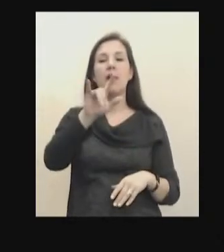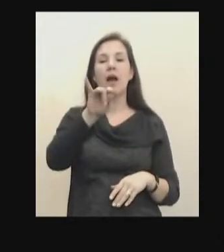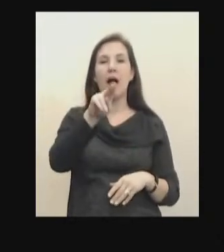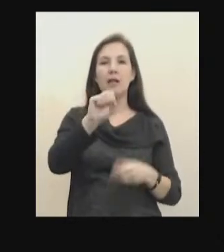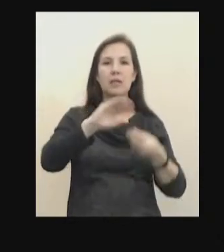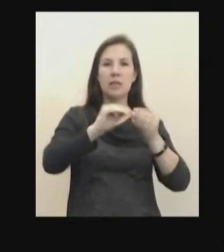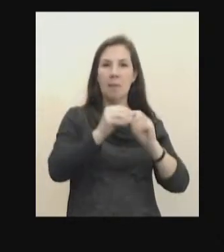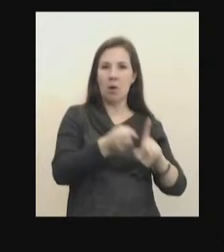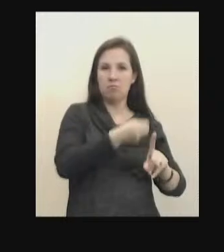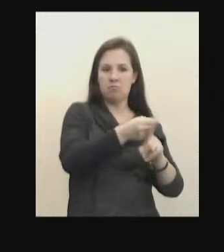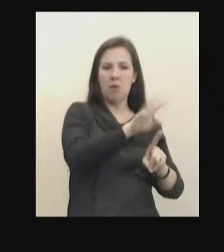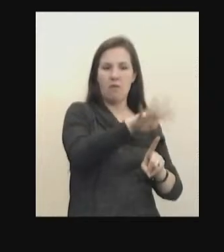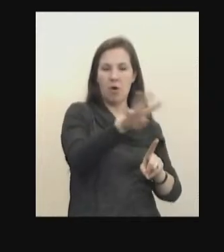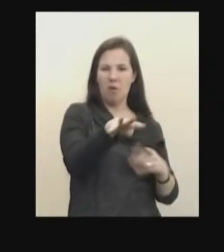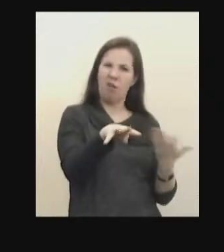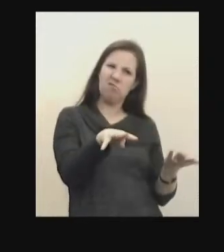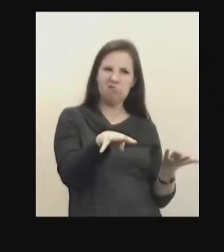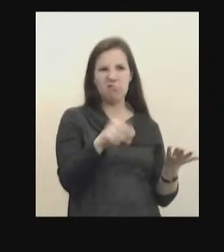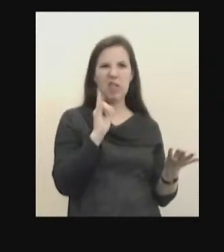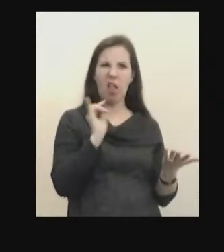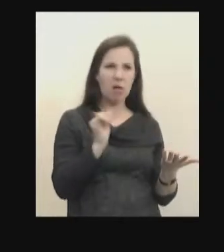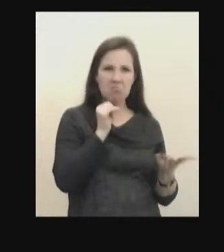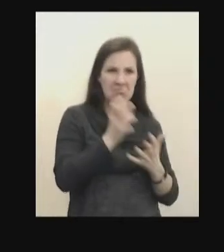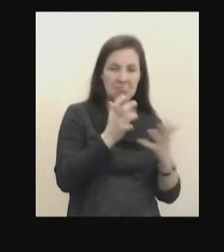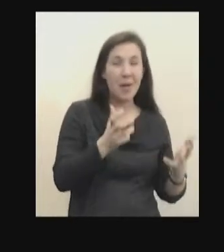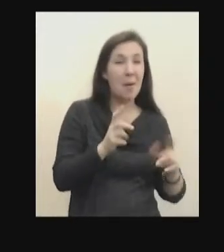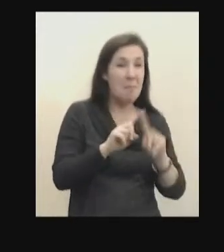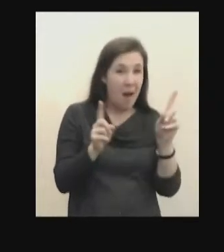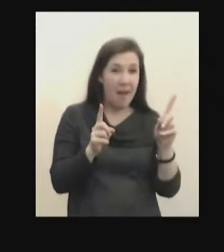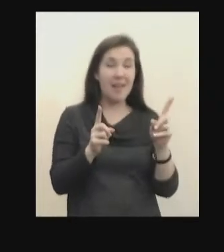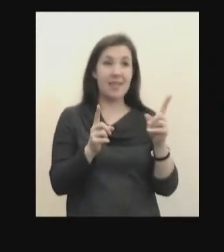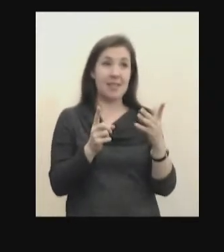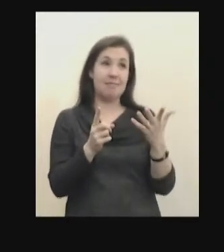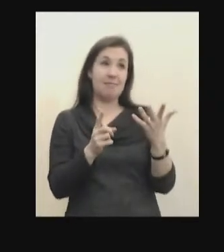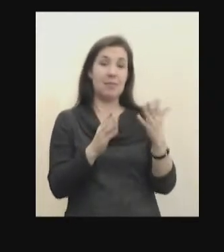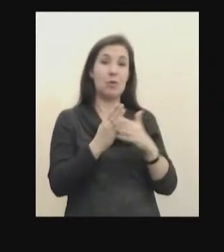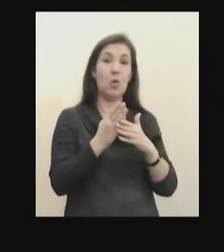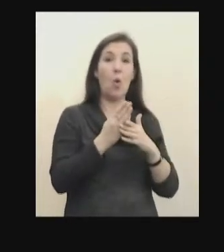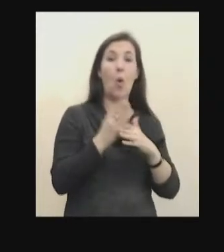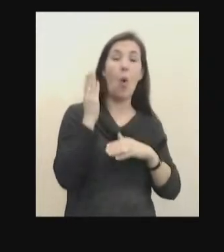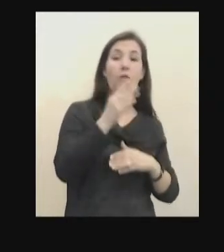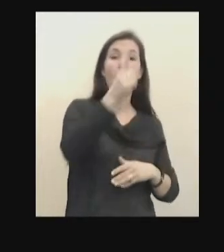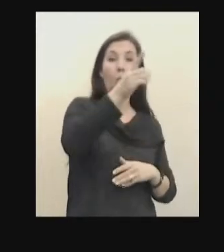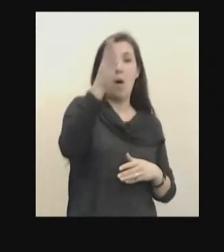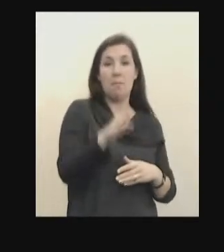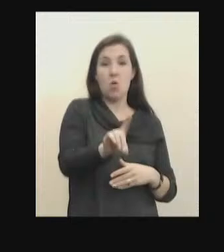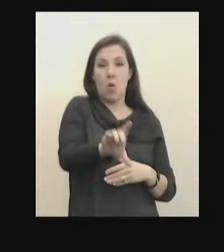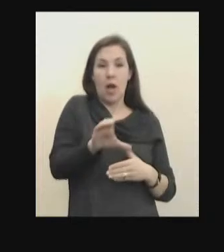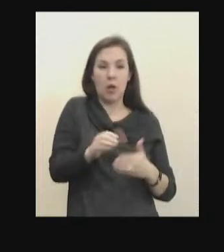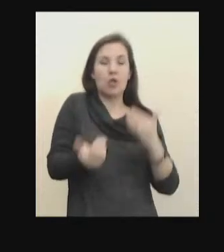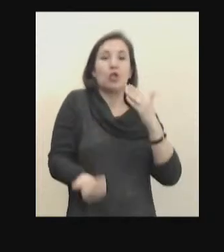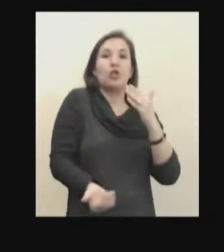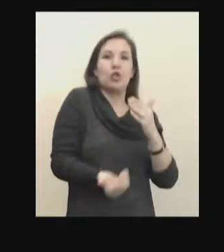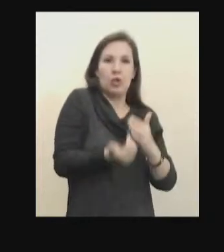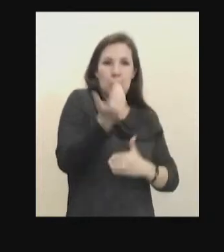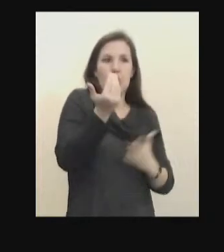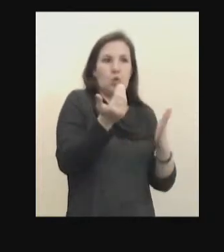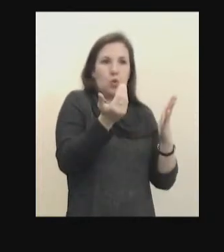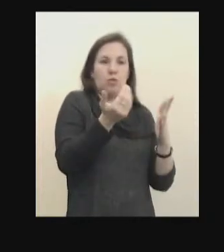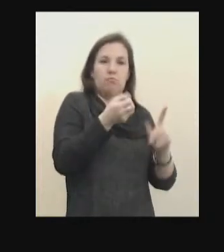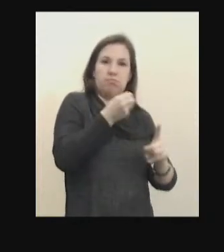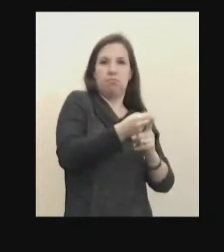sound like a whole lot, but based on its population, it's more than 1 out of every 100 residents who had a new case of COVID last week